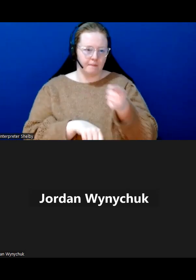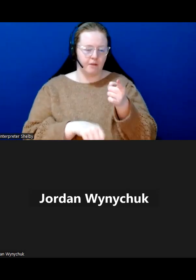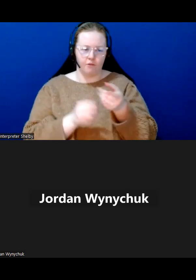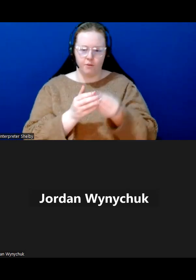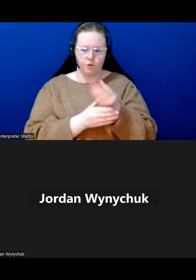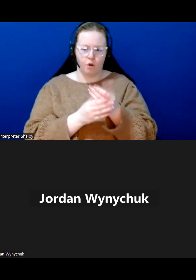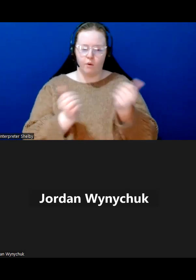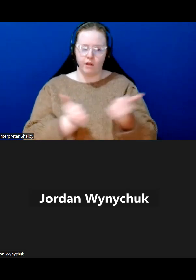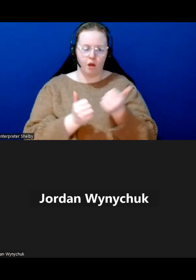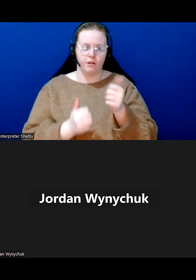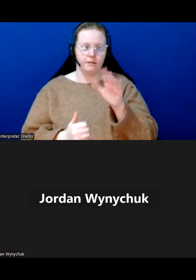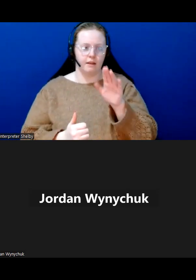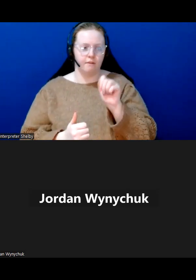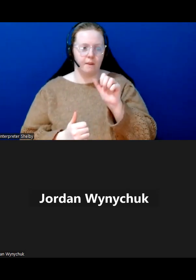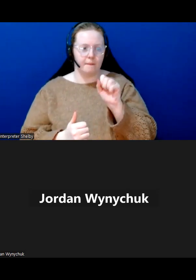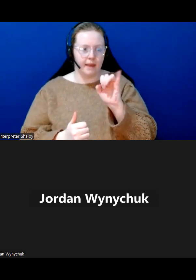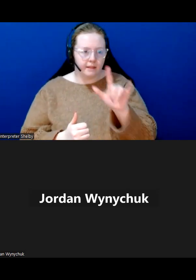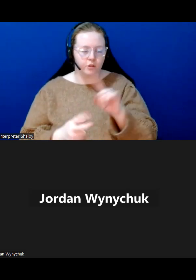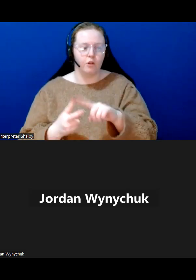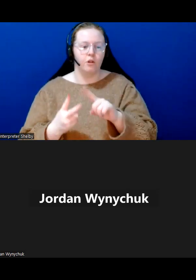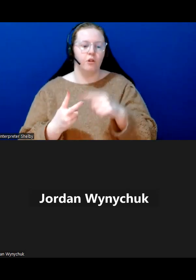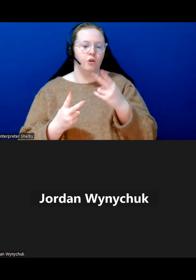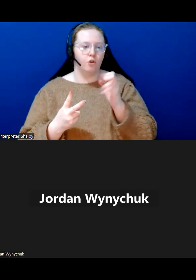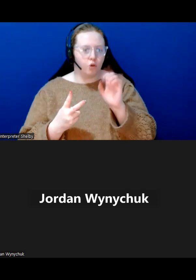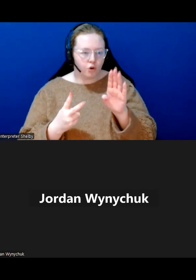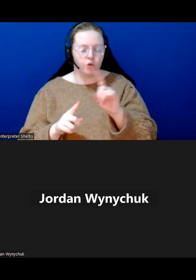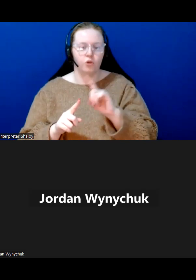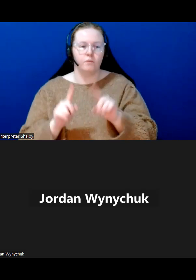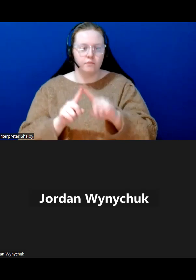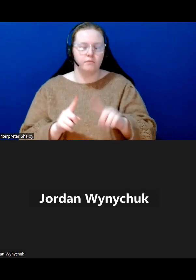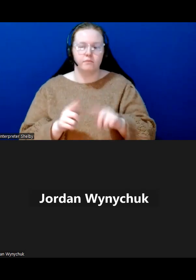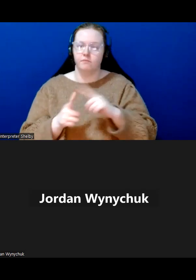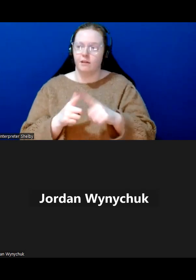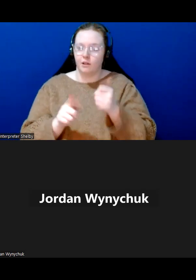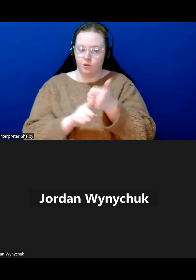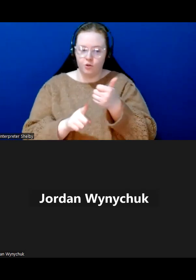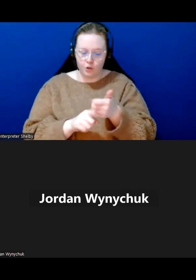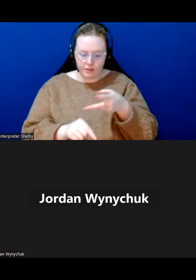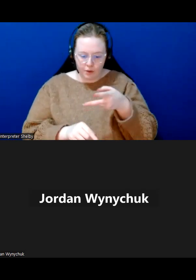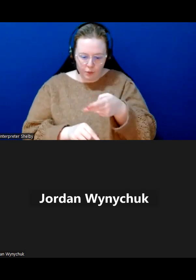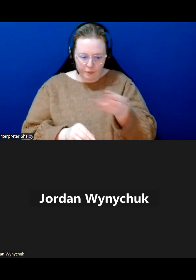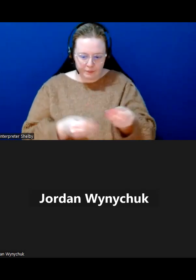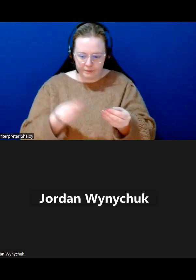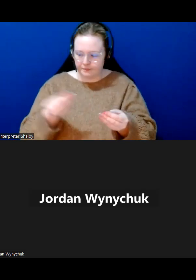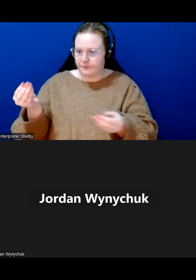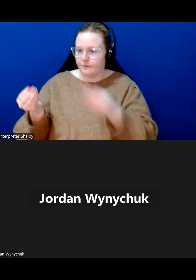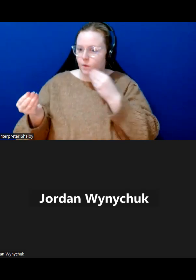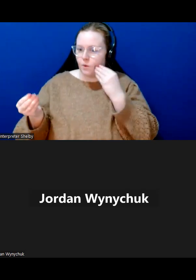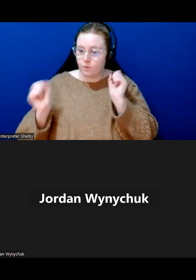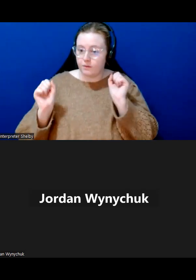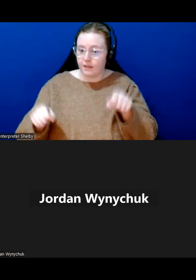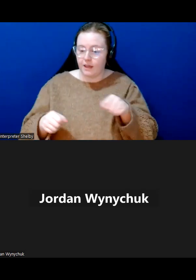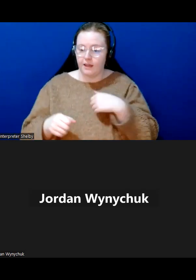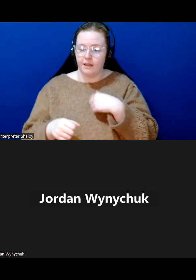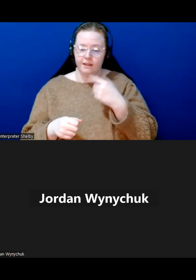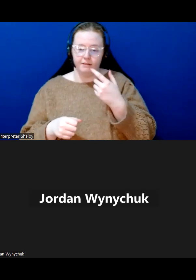of basils and different herbs and actually allowing the public to take home clippings so you can start growing at home. Myself and Sydney have been